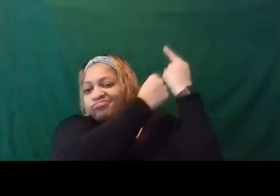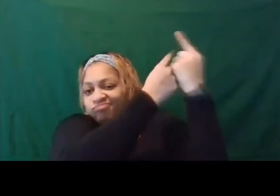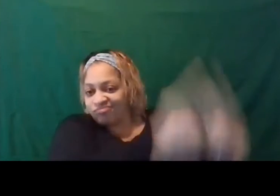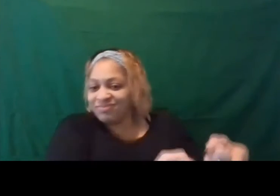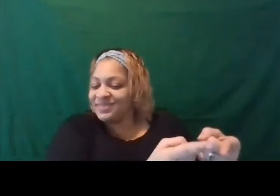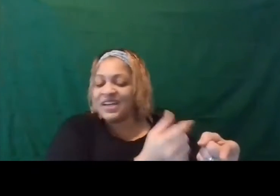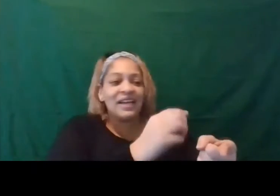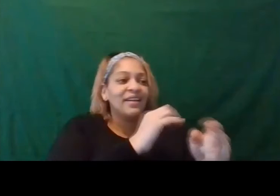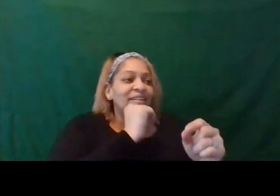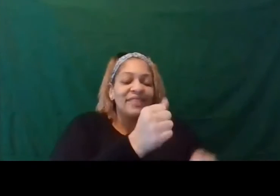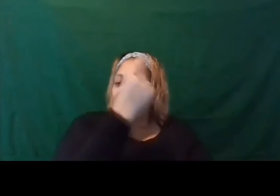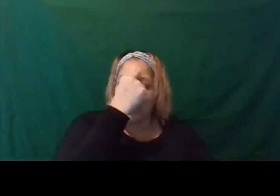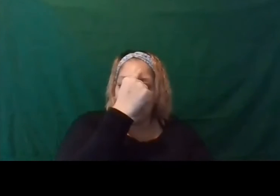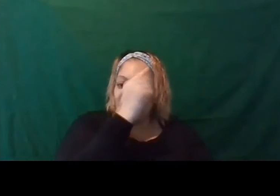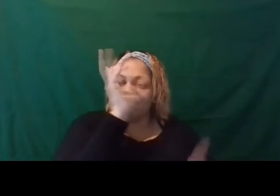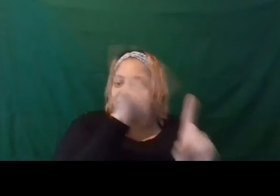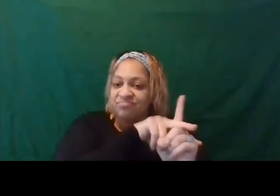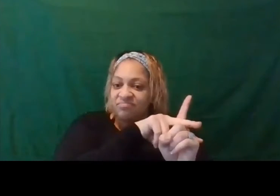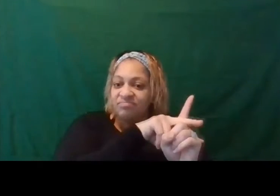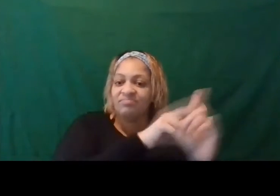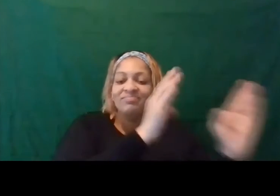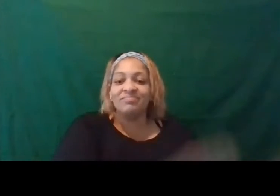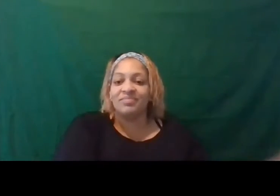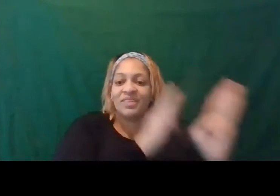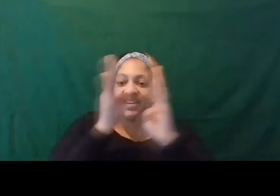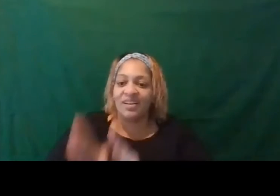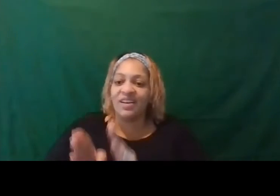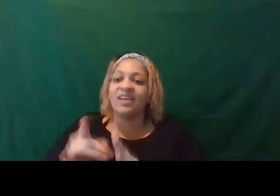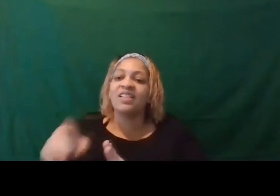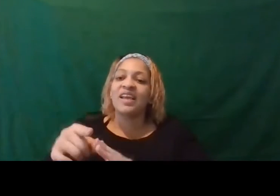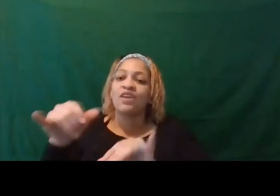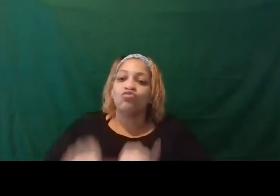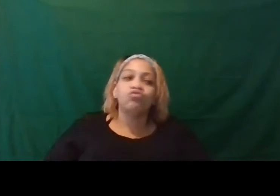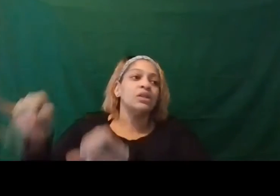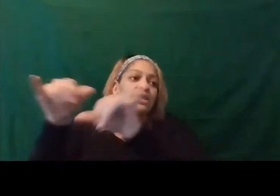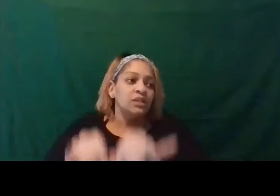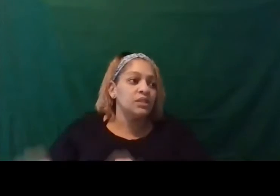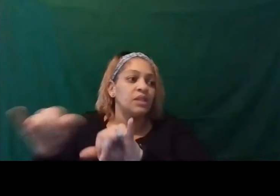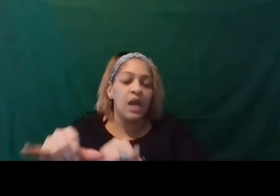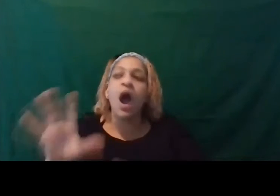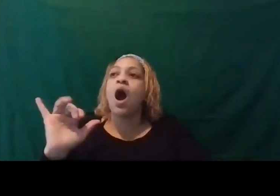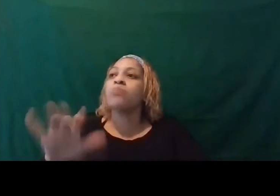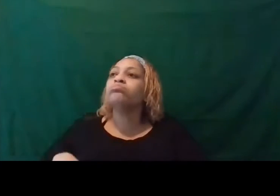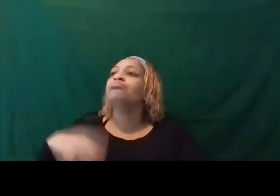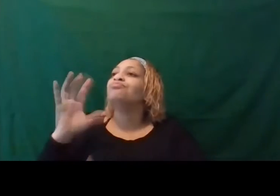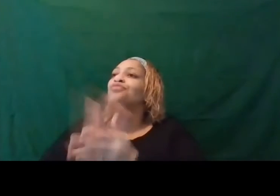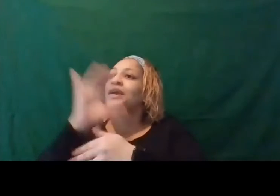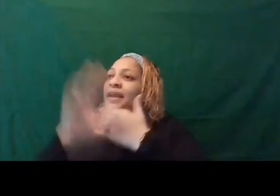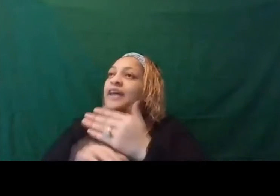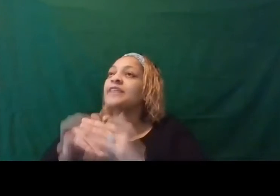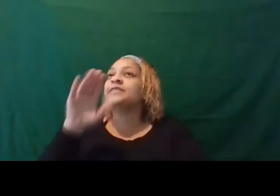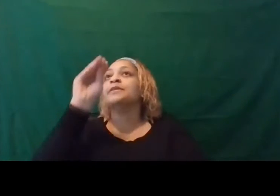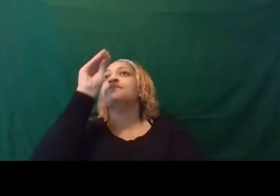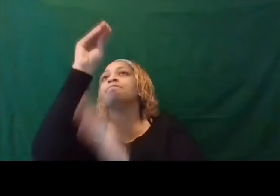thought. But a routine takes more. A routine is putting it on your calendar and saying, every